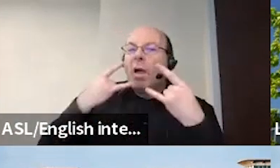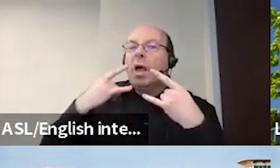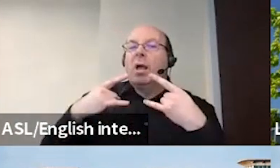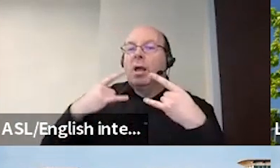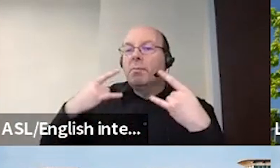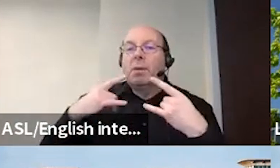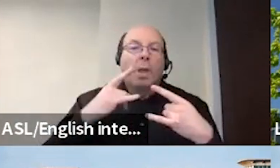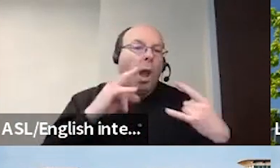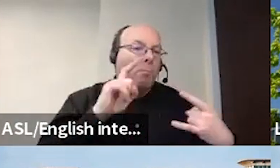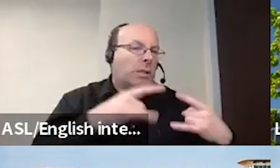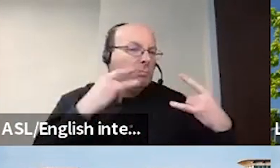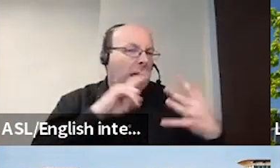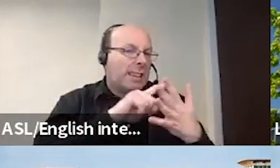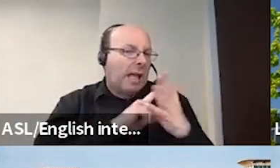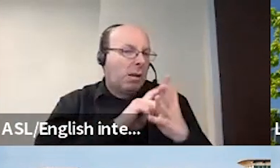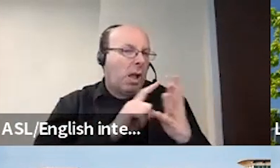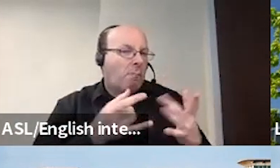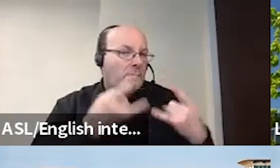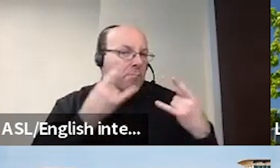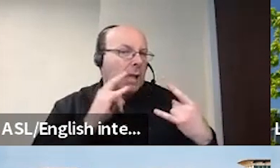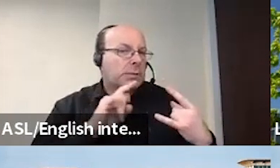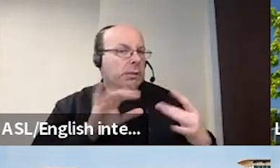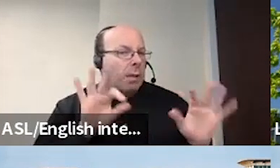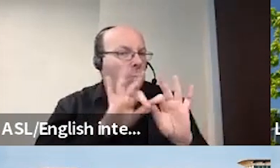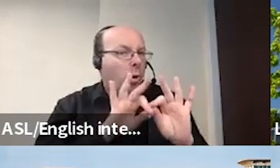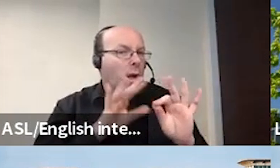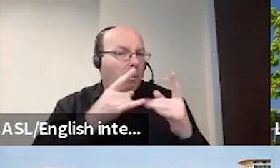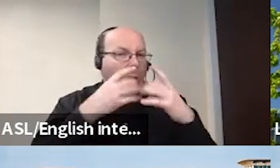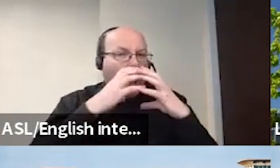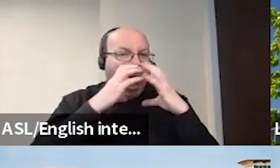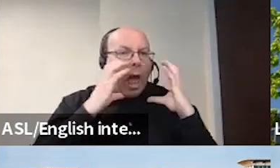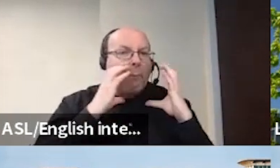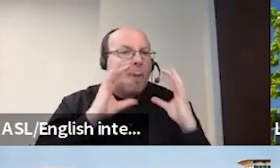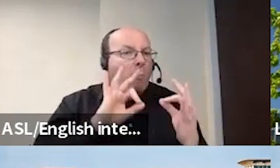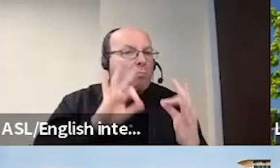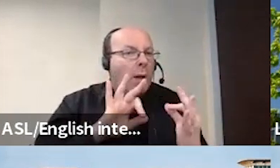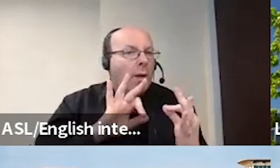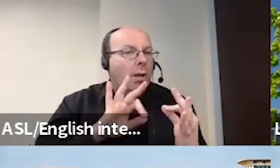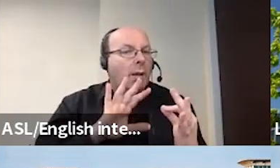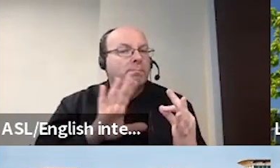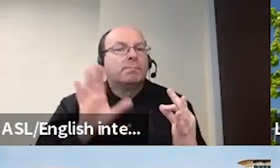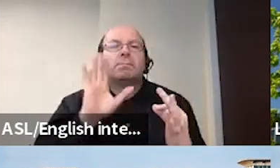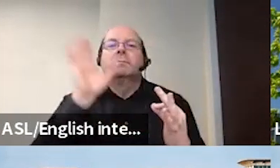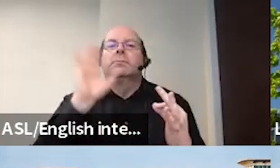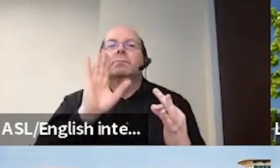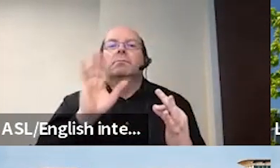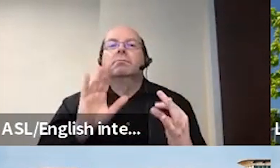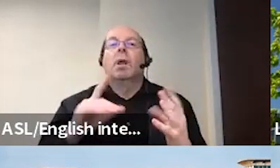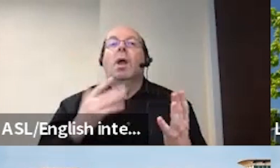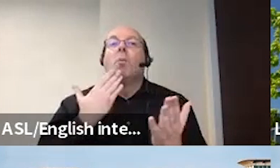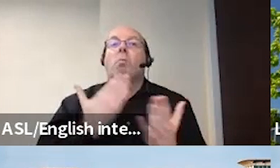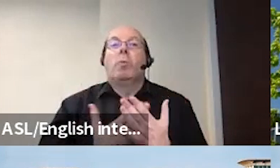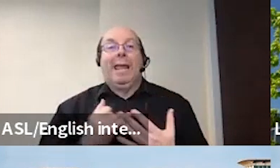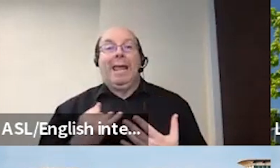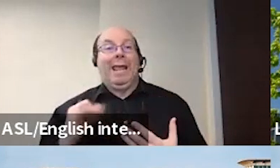masking perfection. Oh, it has to be that exact mask that fits perfectly that they're talking about in the news. But the scientific evidence